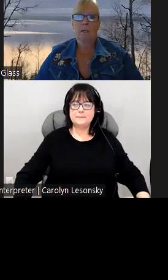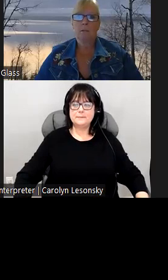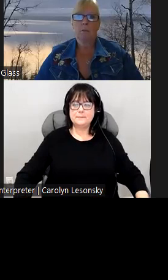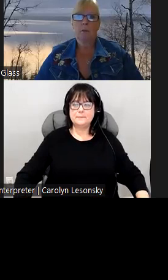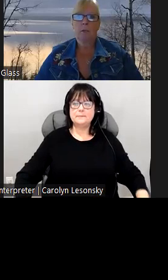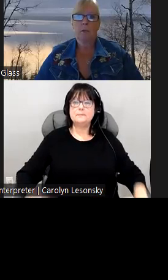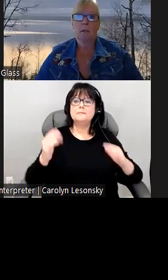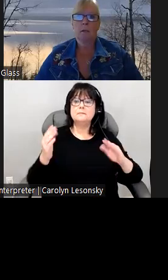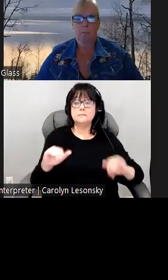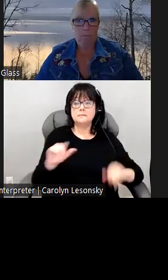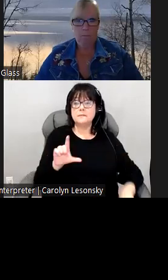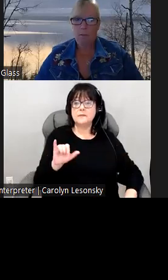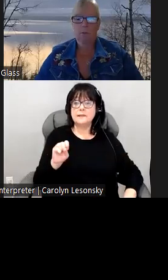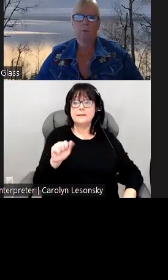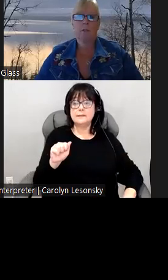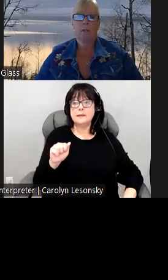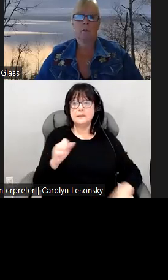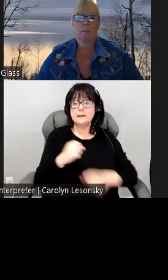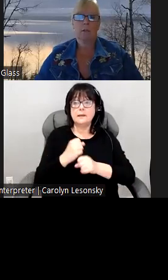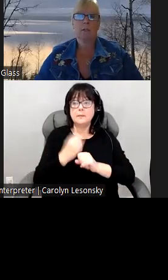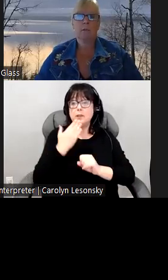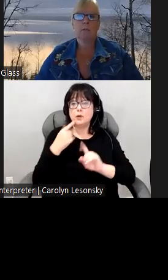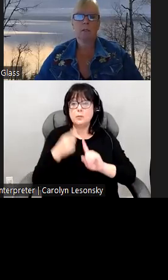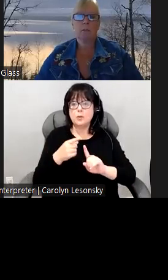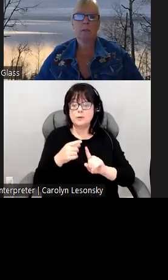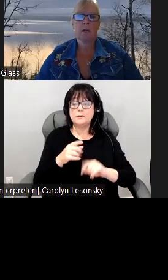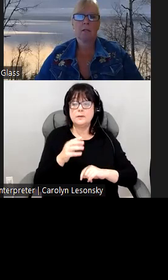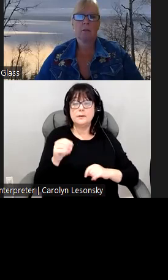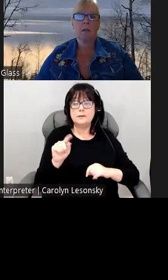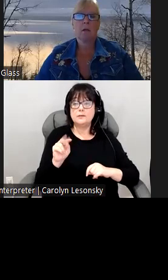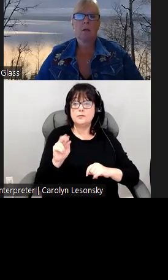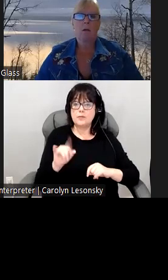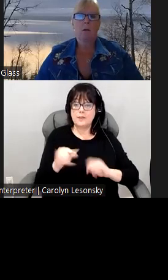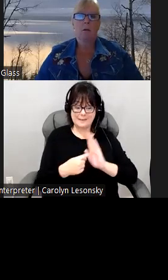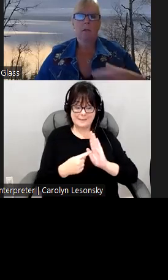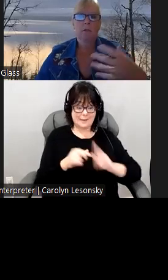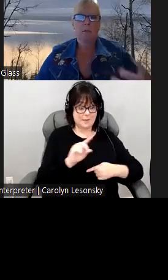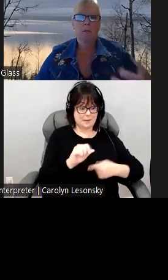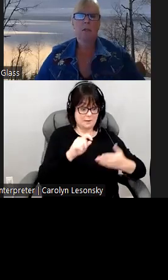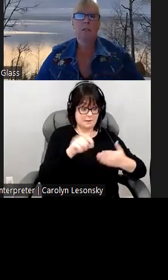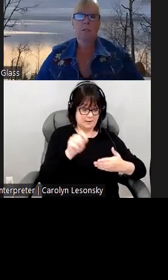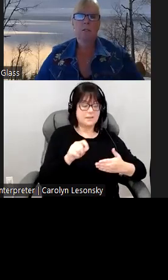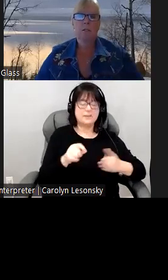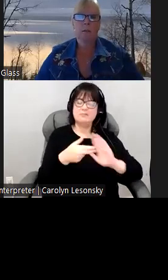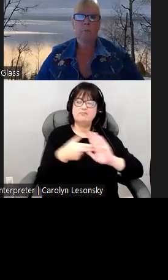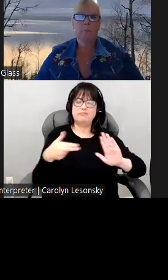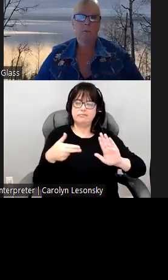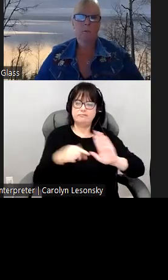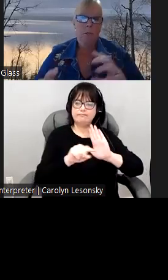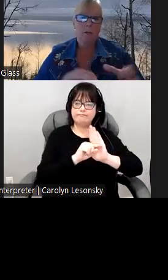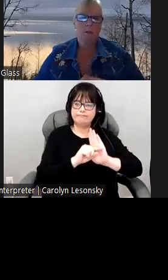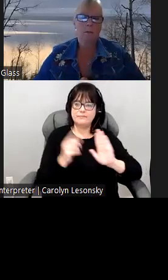Lisa has a good point. Yeah, and so does Tracy. There is sometimes a stigma attached to it. Lisa's comment leads into